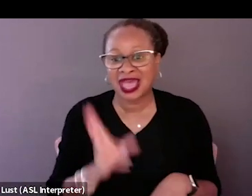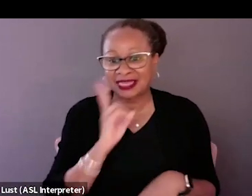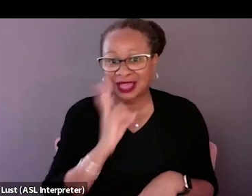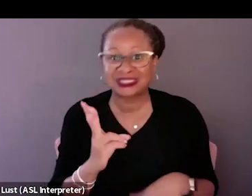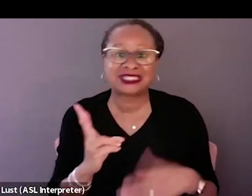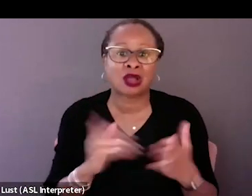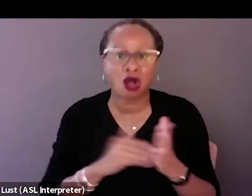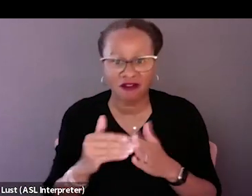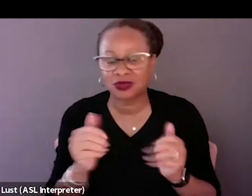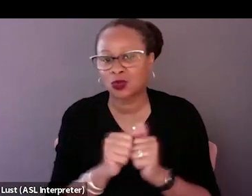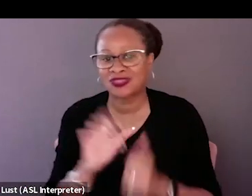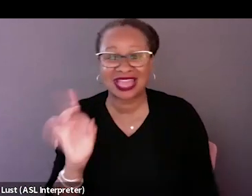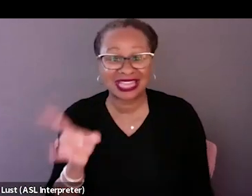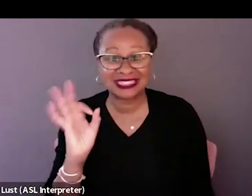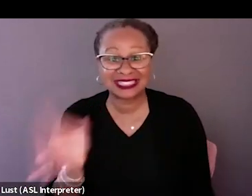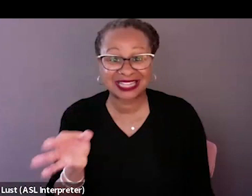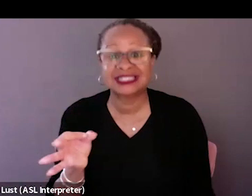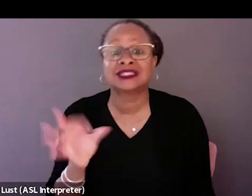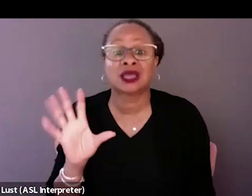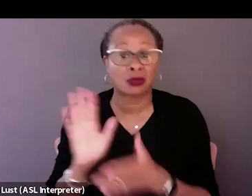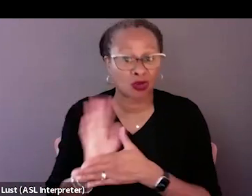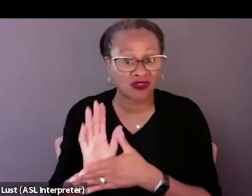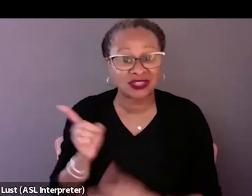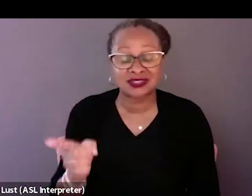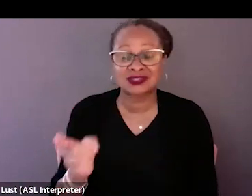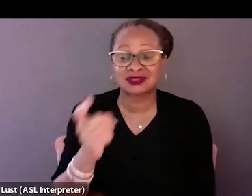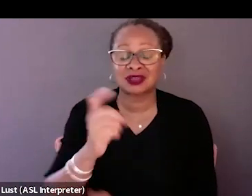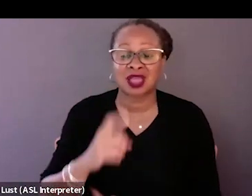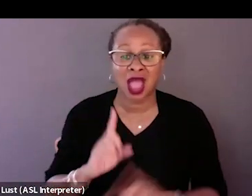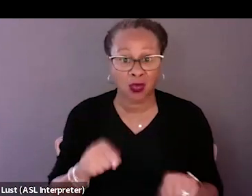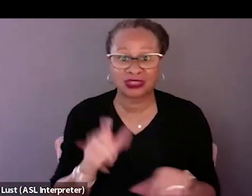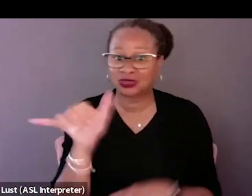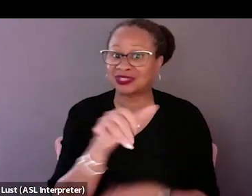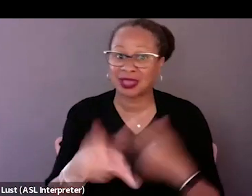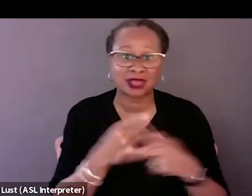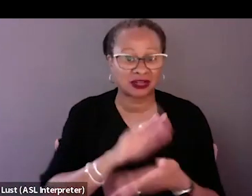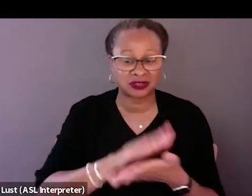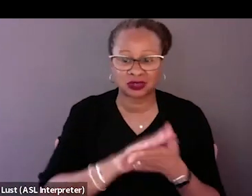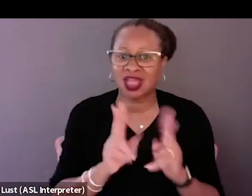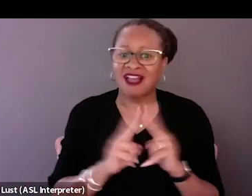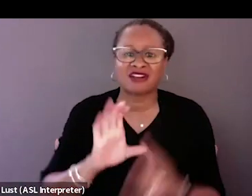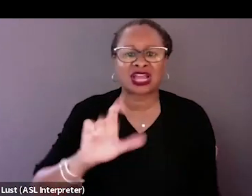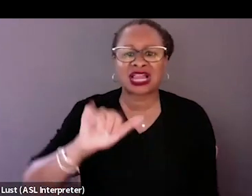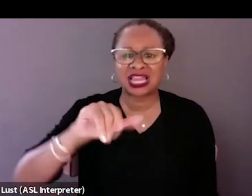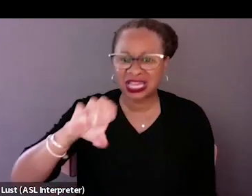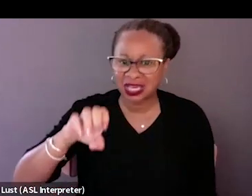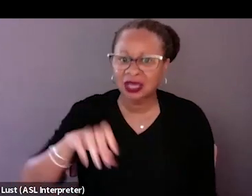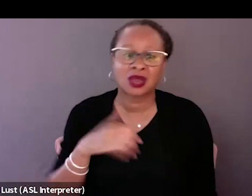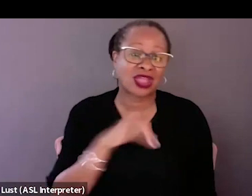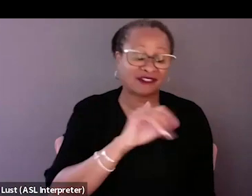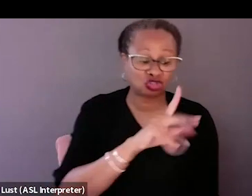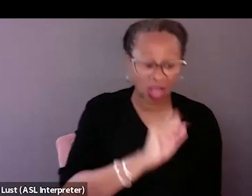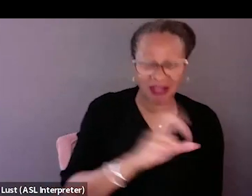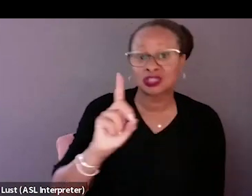era, 80s and 90s movies, you know, I went to one of those schools. I went to a very cliquey school. There were jocks, there were dorks,